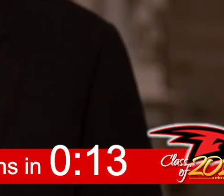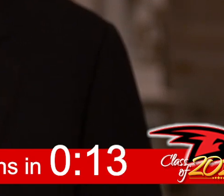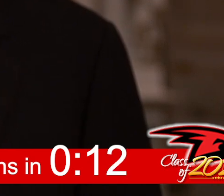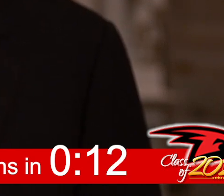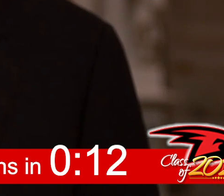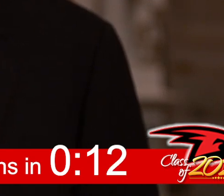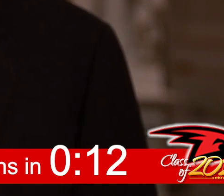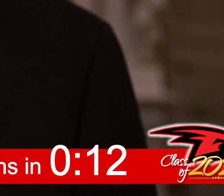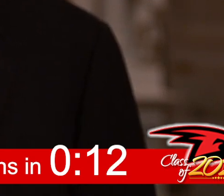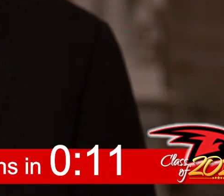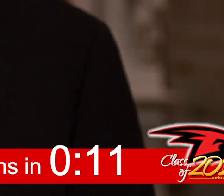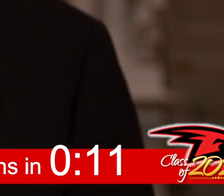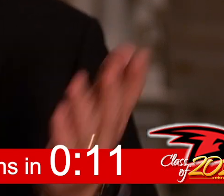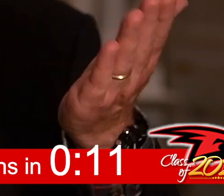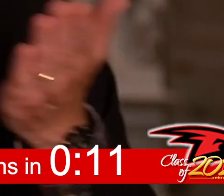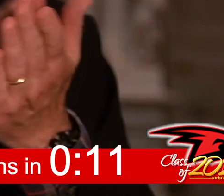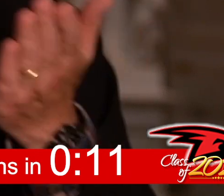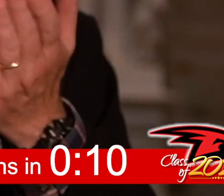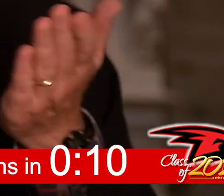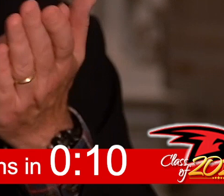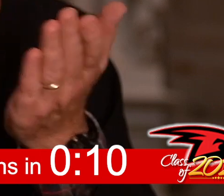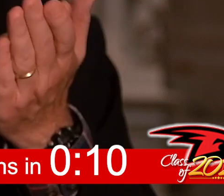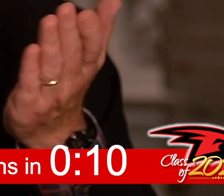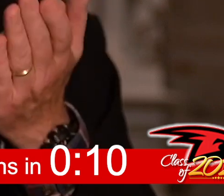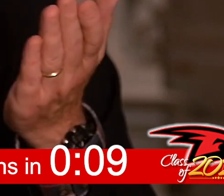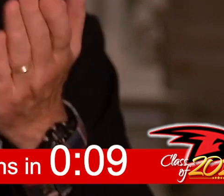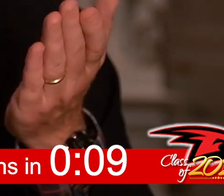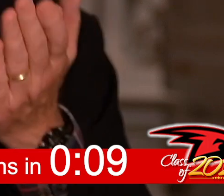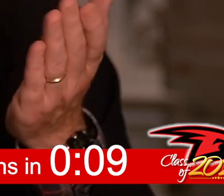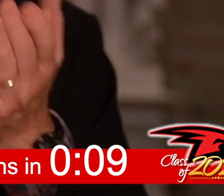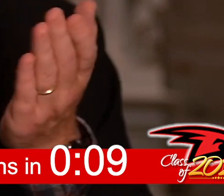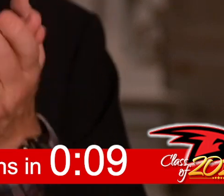life. How about a round of applause for all of them?